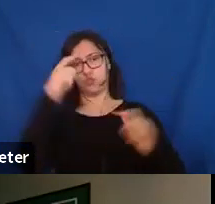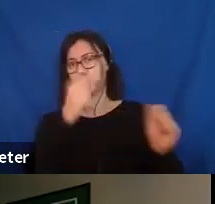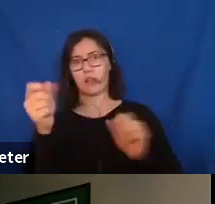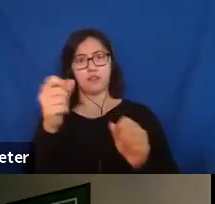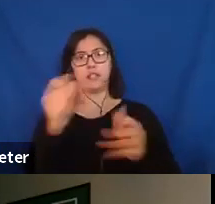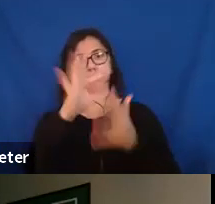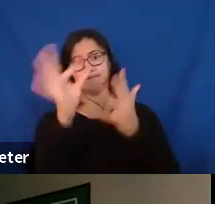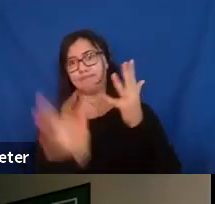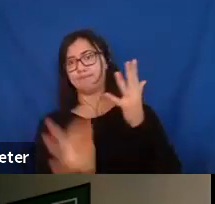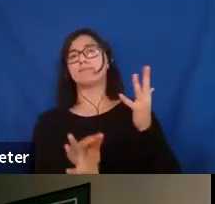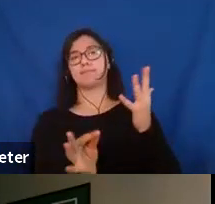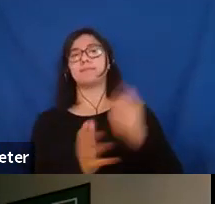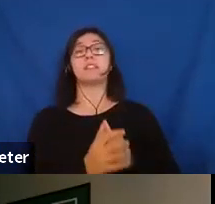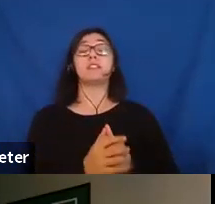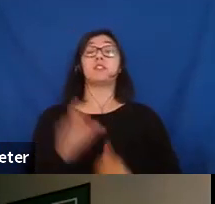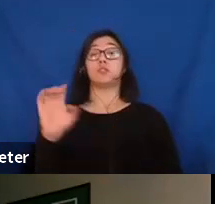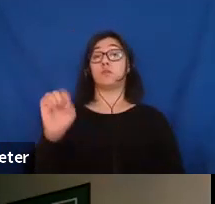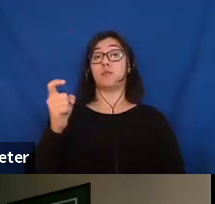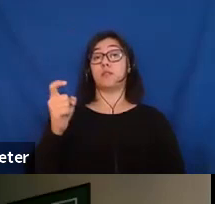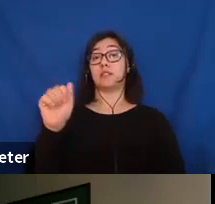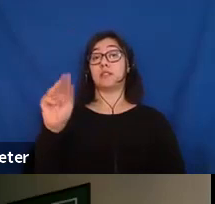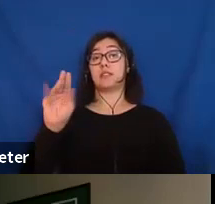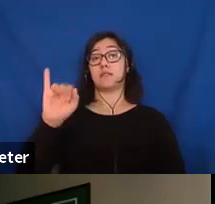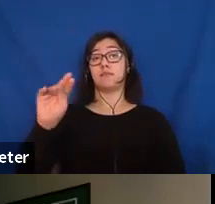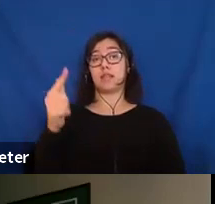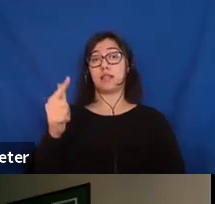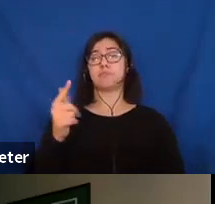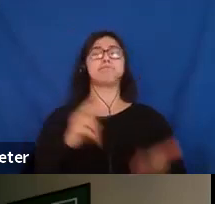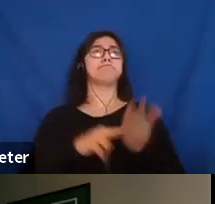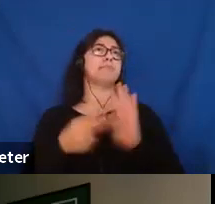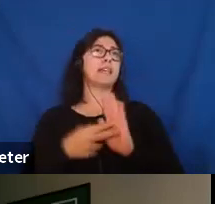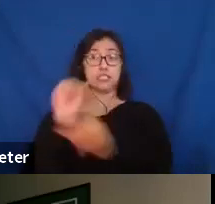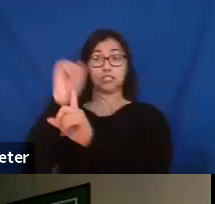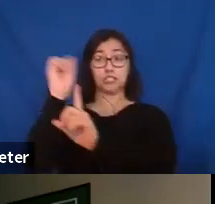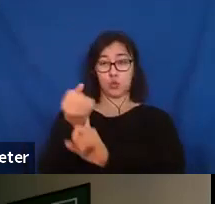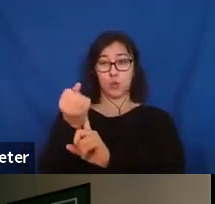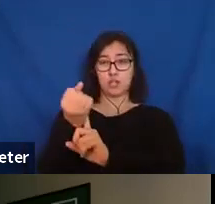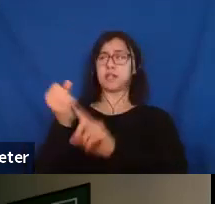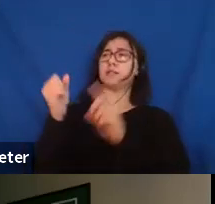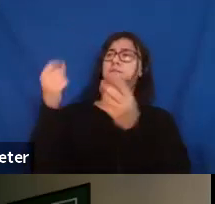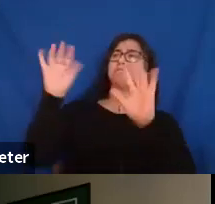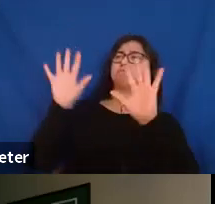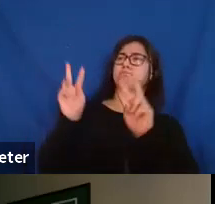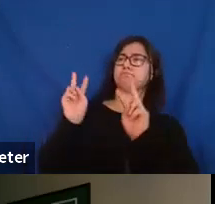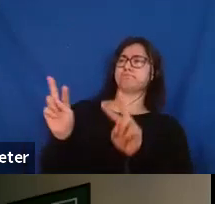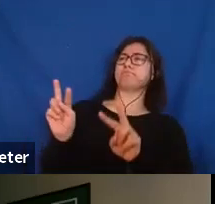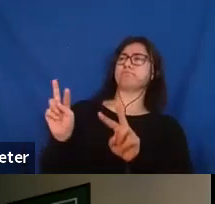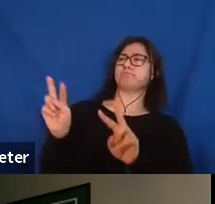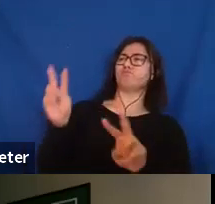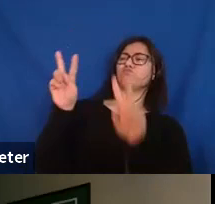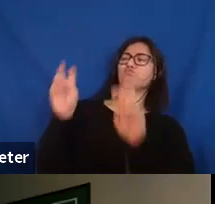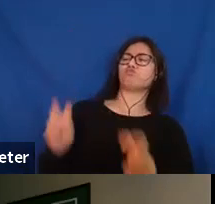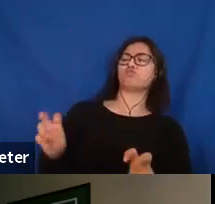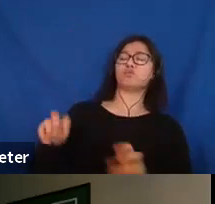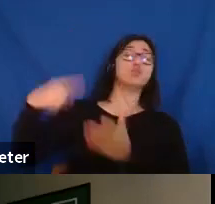Examine means basically you're going to look at a situation and you're going to talk about that situation and you're going to get others to consider this